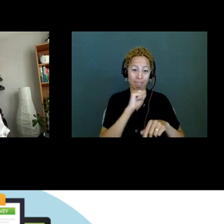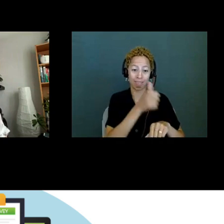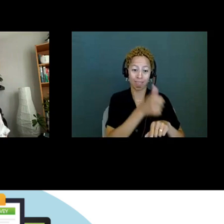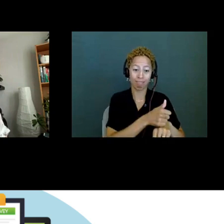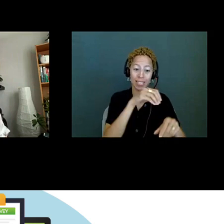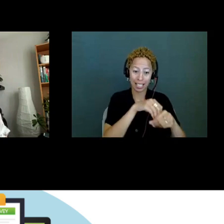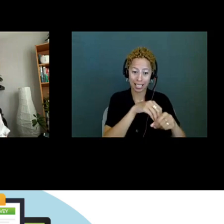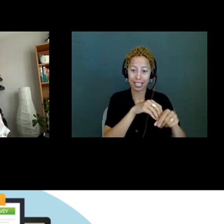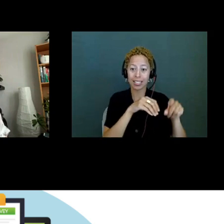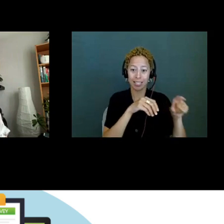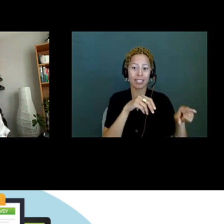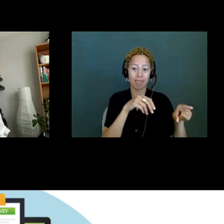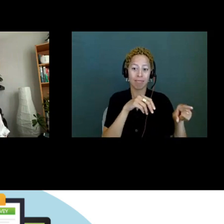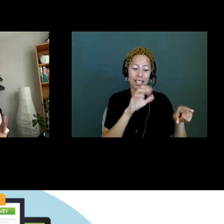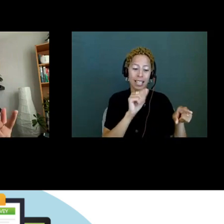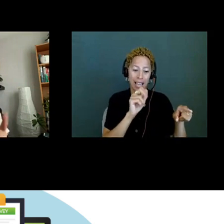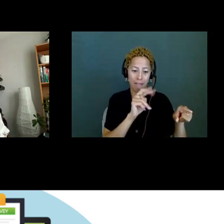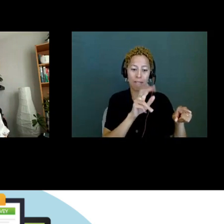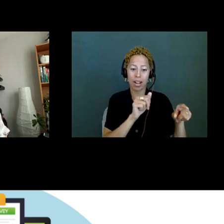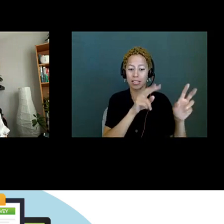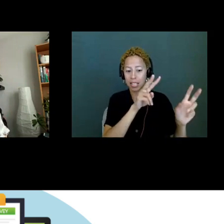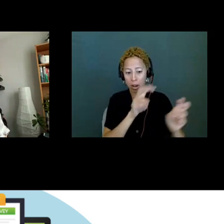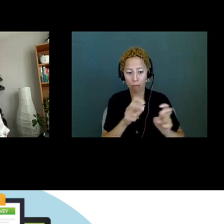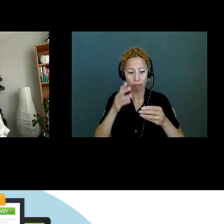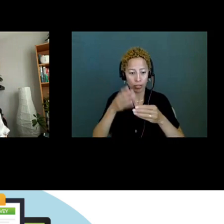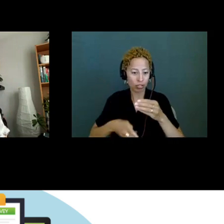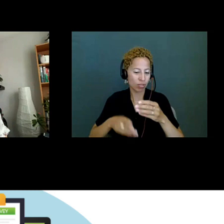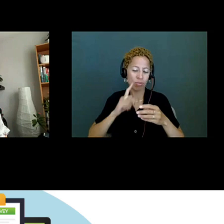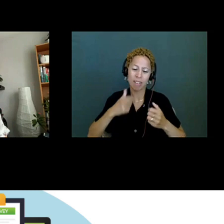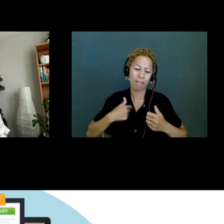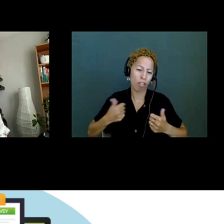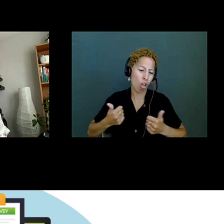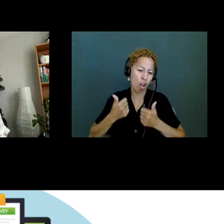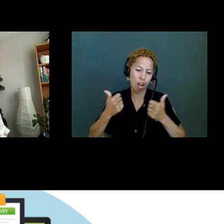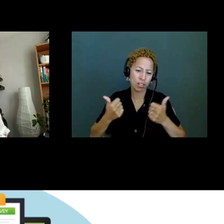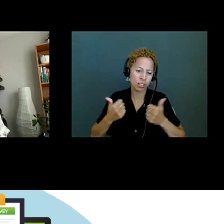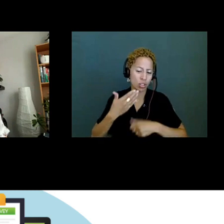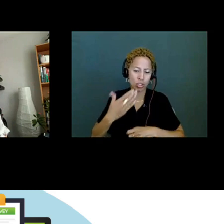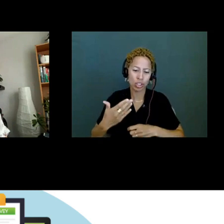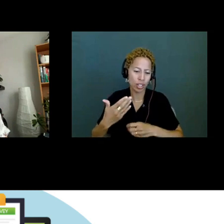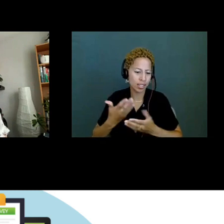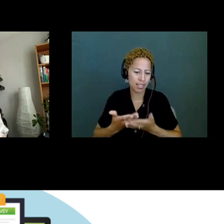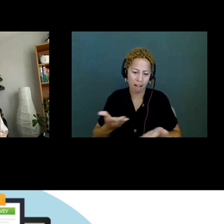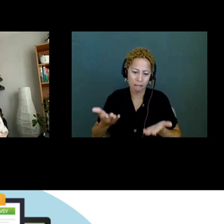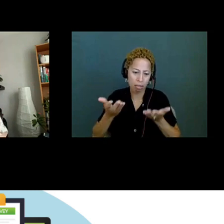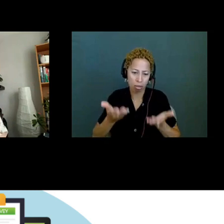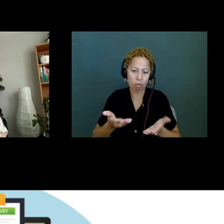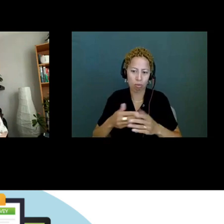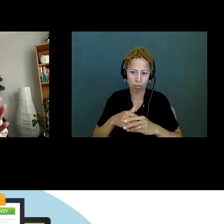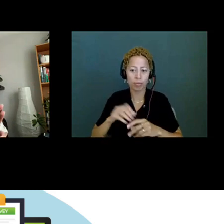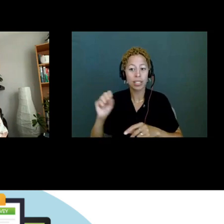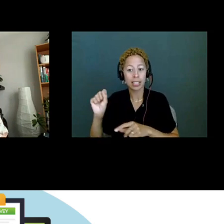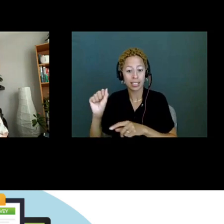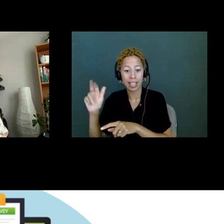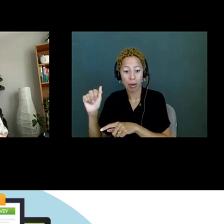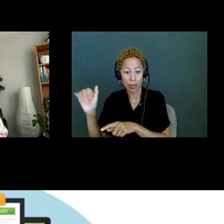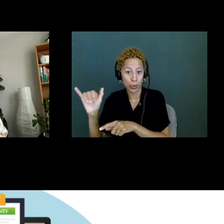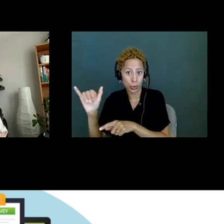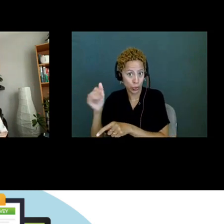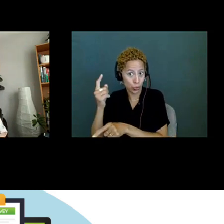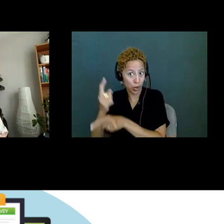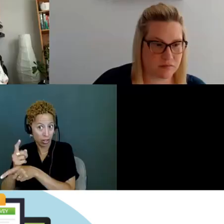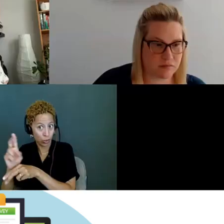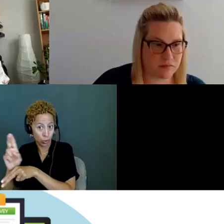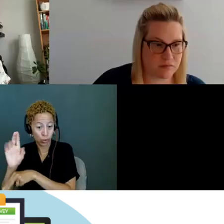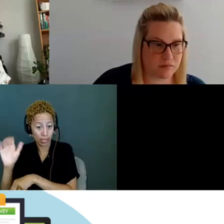downloaded and finished in PowerPoint, right? So it just has a lot of great amazing stuff in there. Yeah. And I think Sara too, actually, Sara, if I'm not mistaken, I